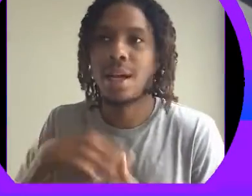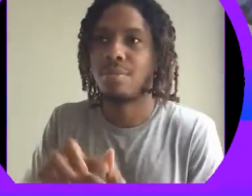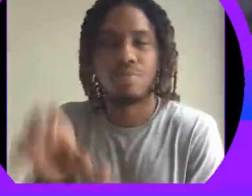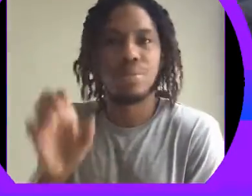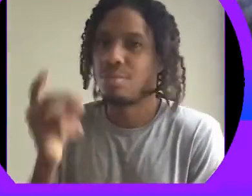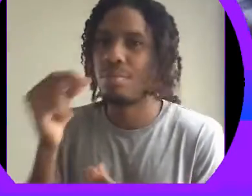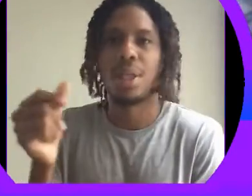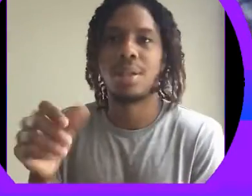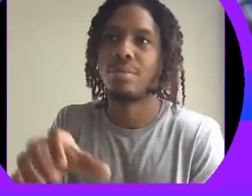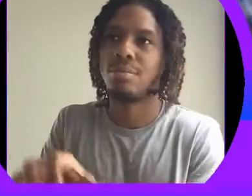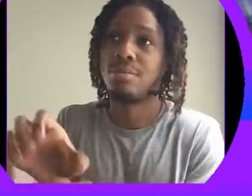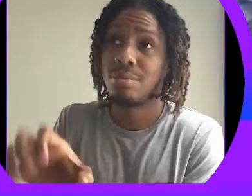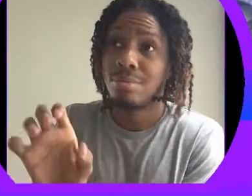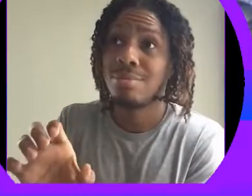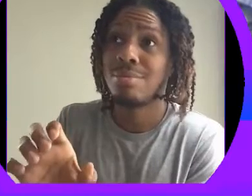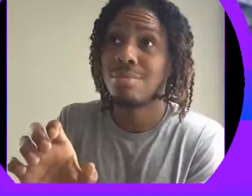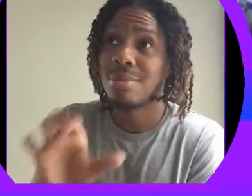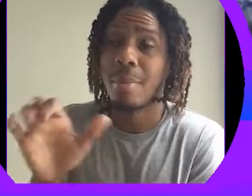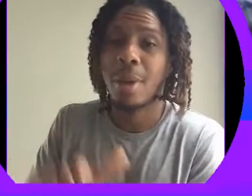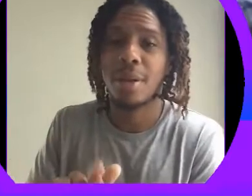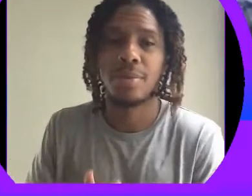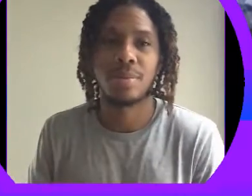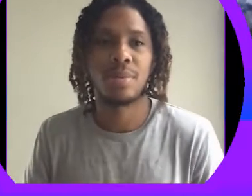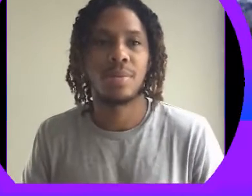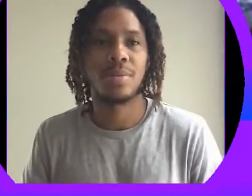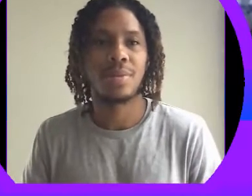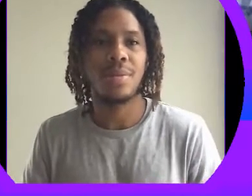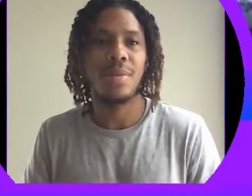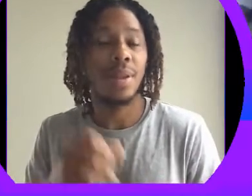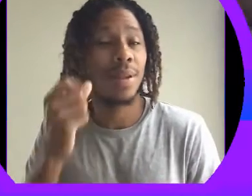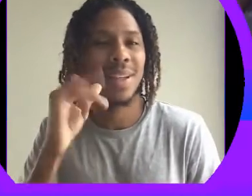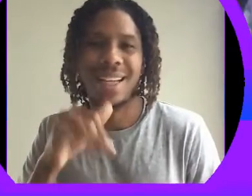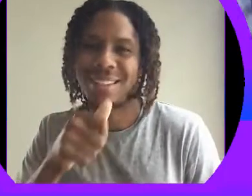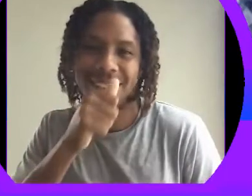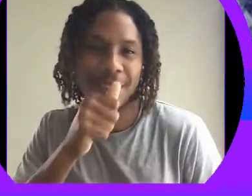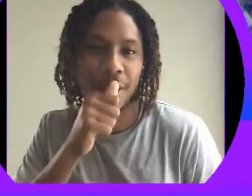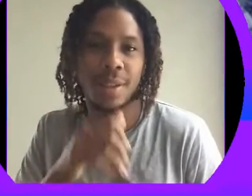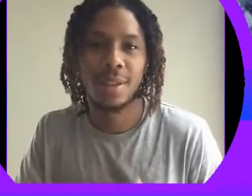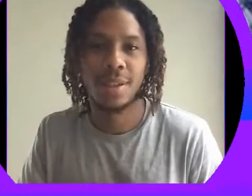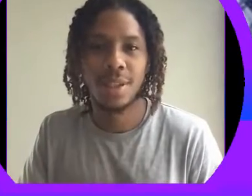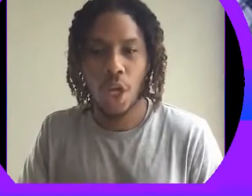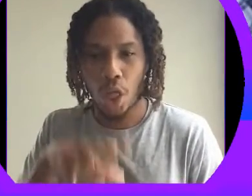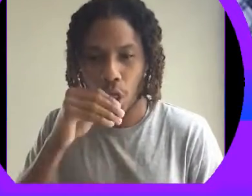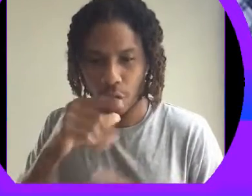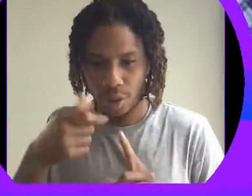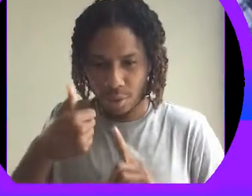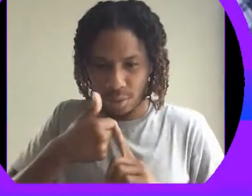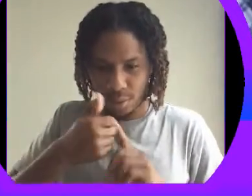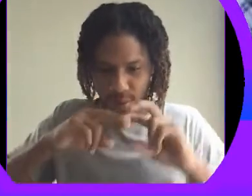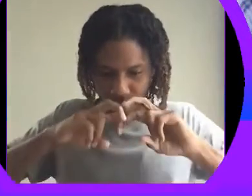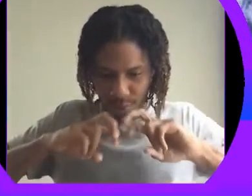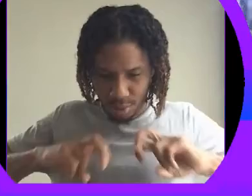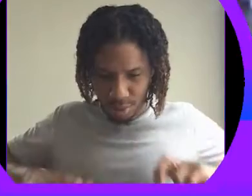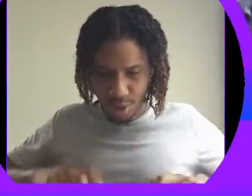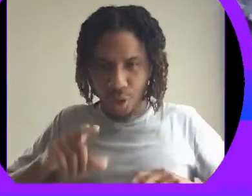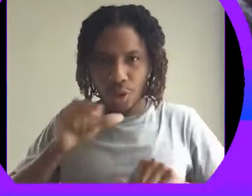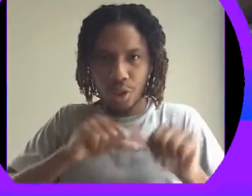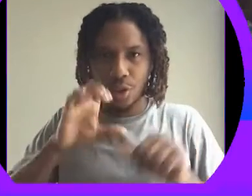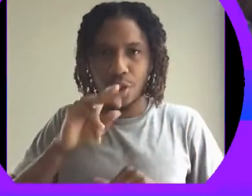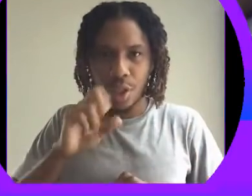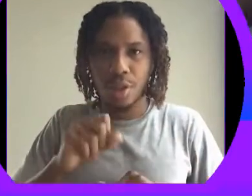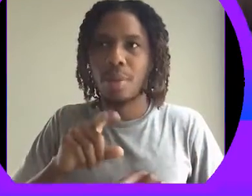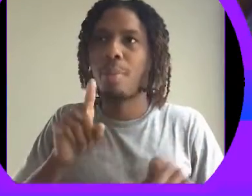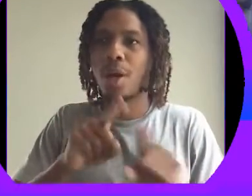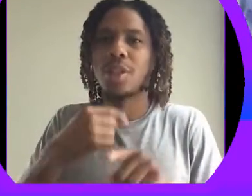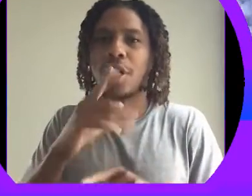her very quickly. And that's the secret, learning your own social cues, telling your partner, your